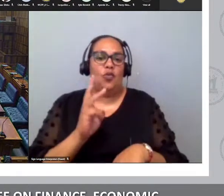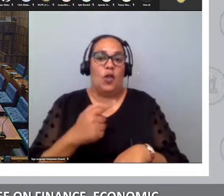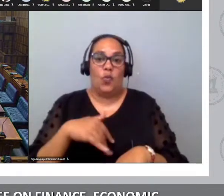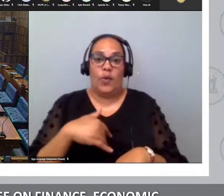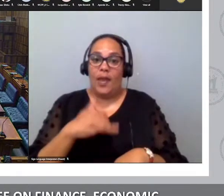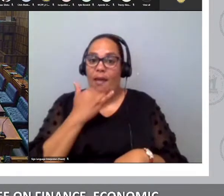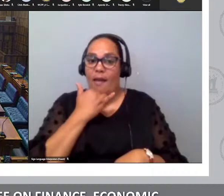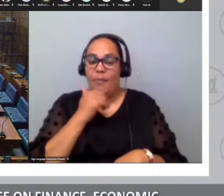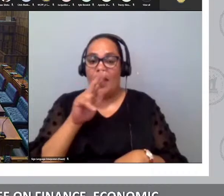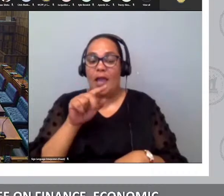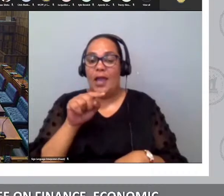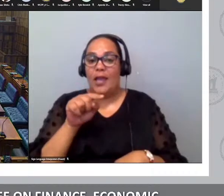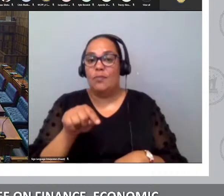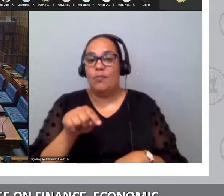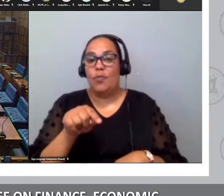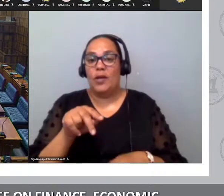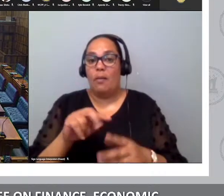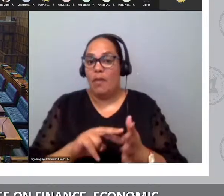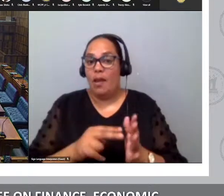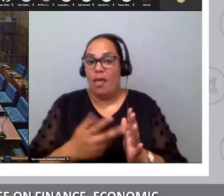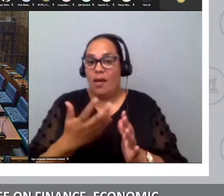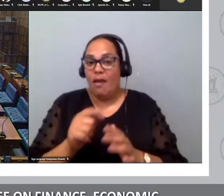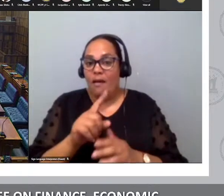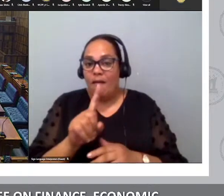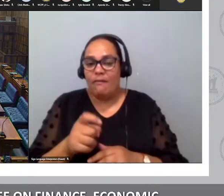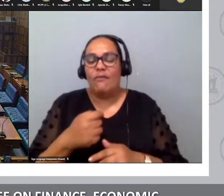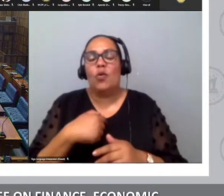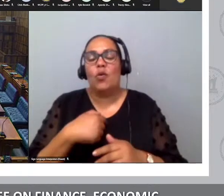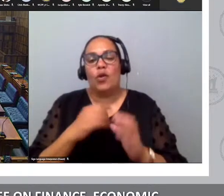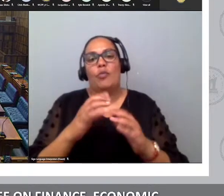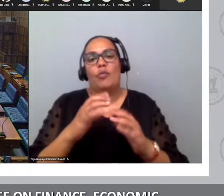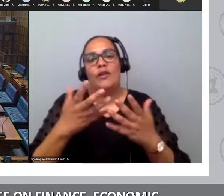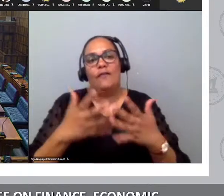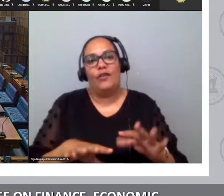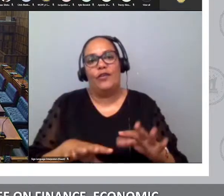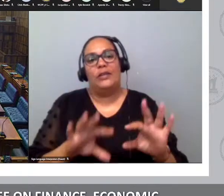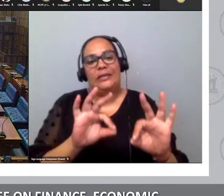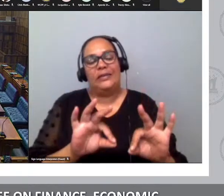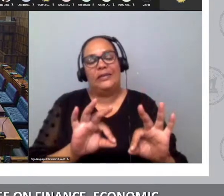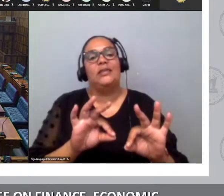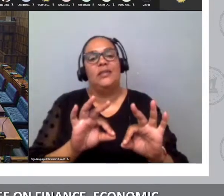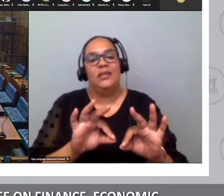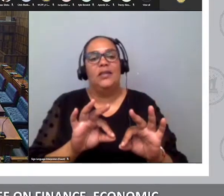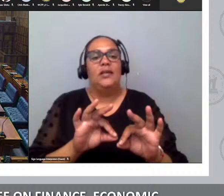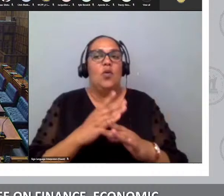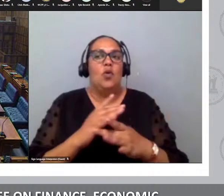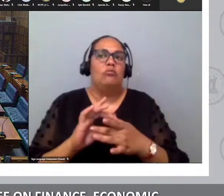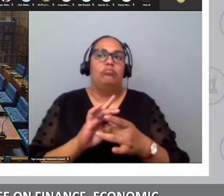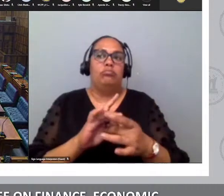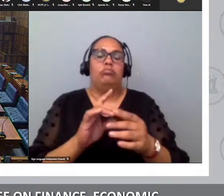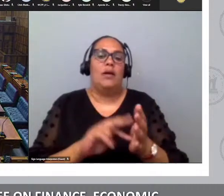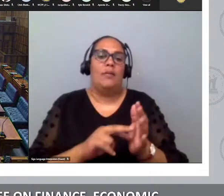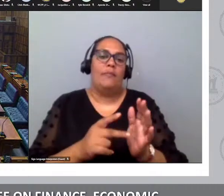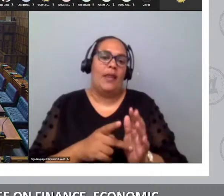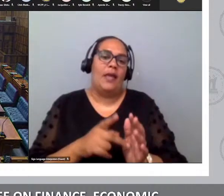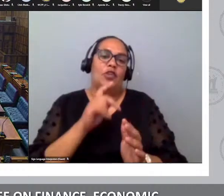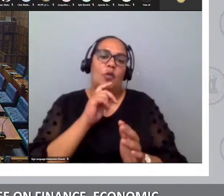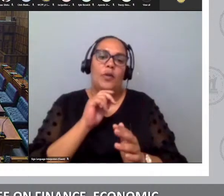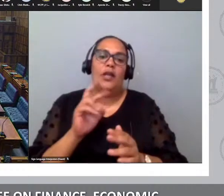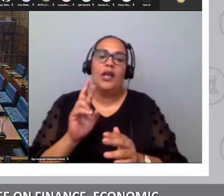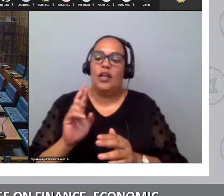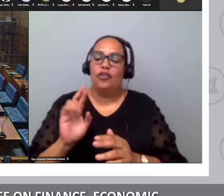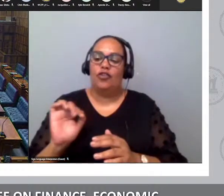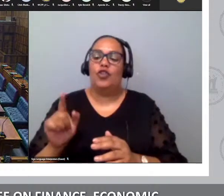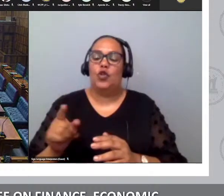eighto plan um we have communicated that that is a co-created plan so Reesa will leave that one to